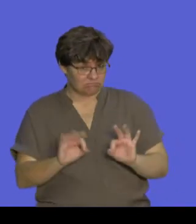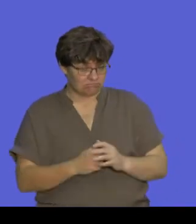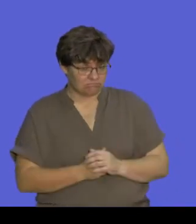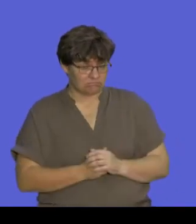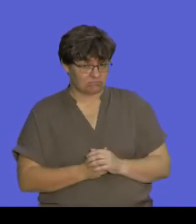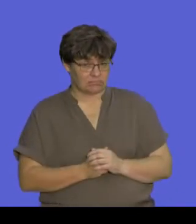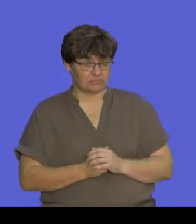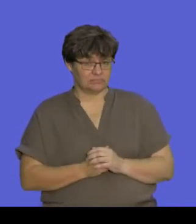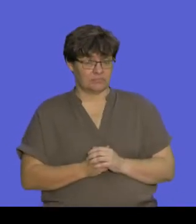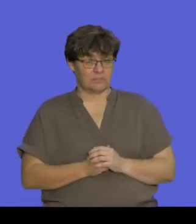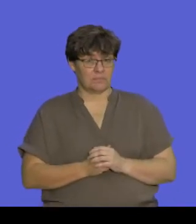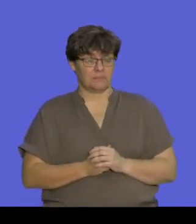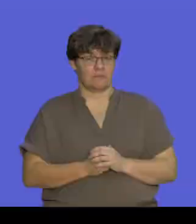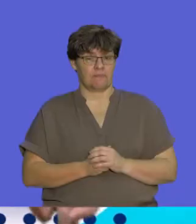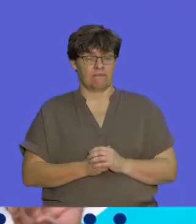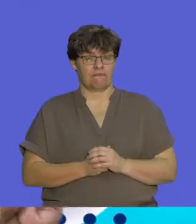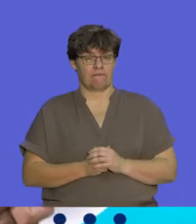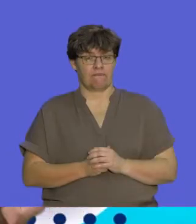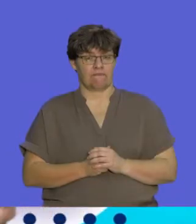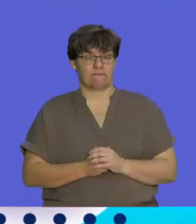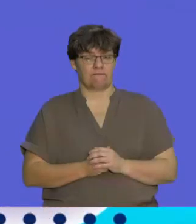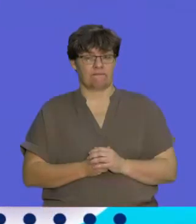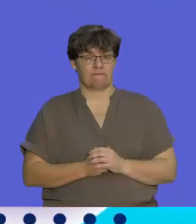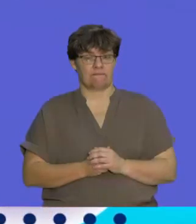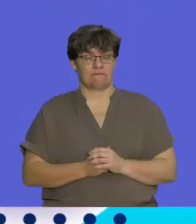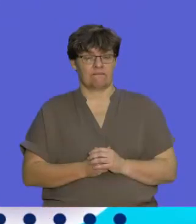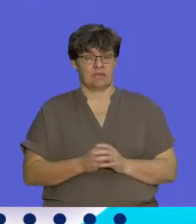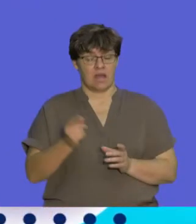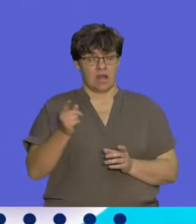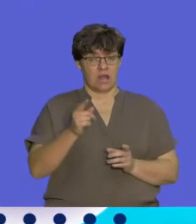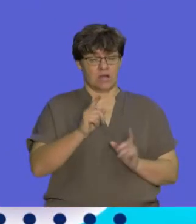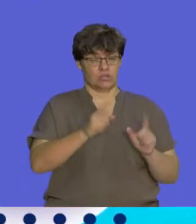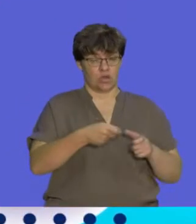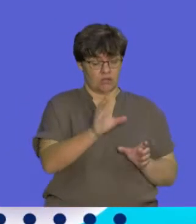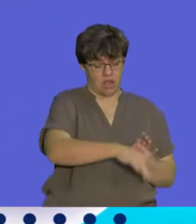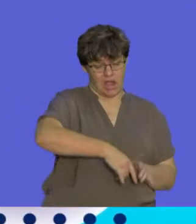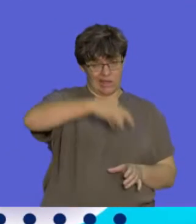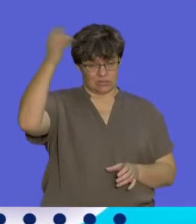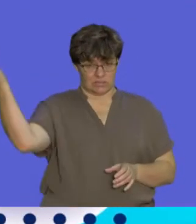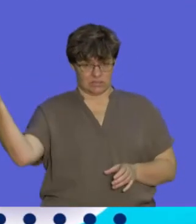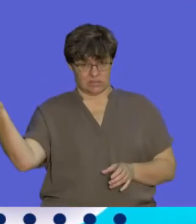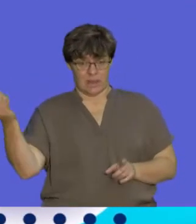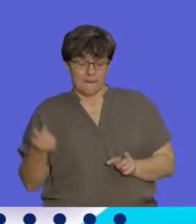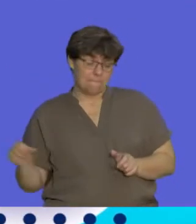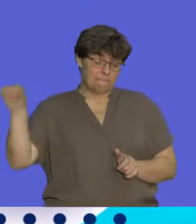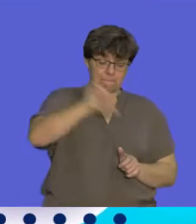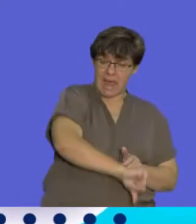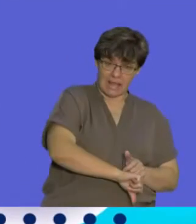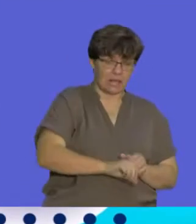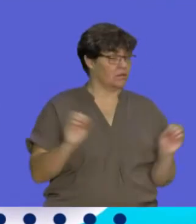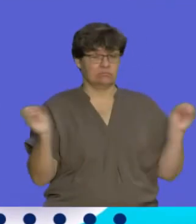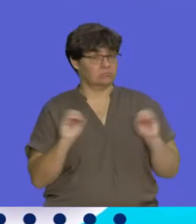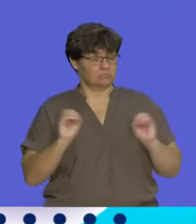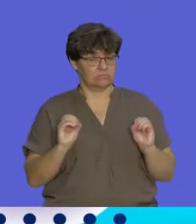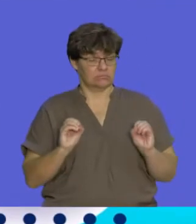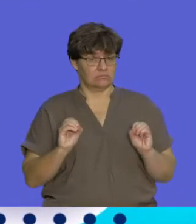if I am going to take out another sock, and I'm not replacing the sock that I took